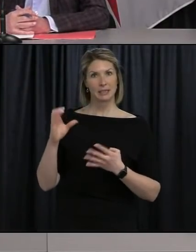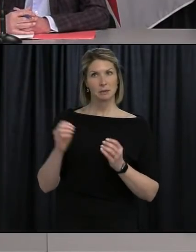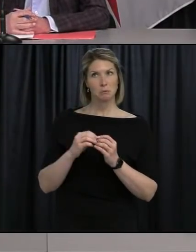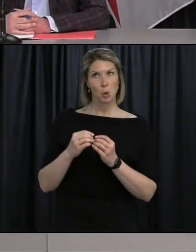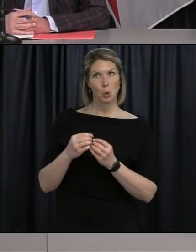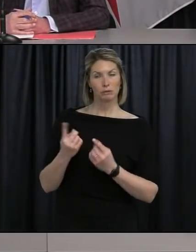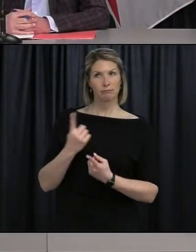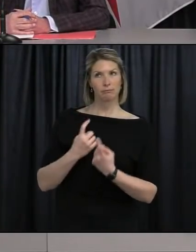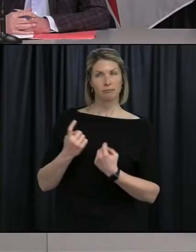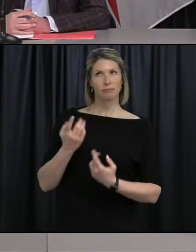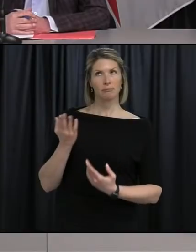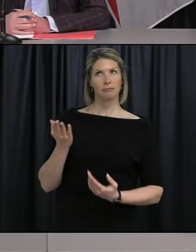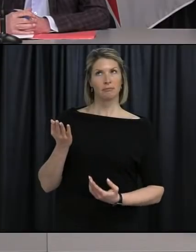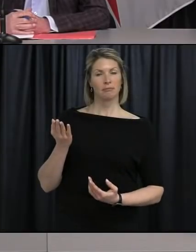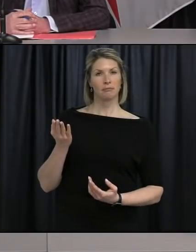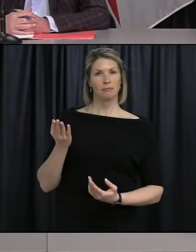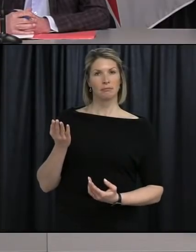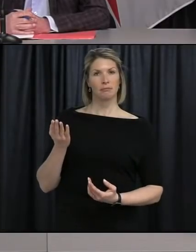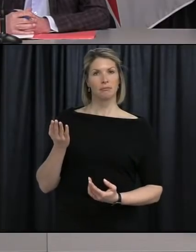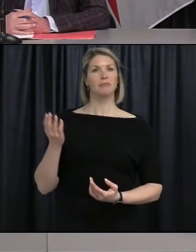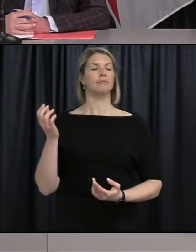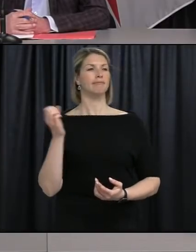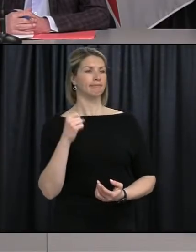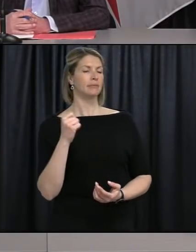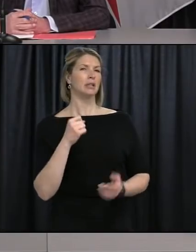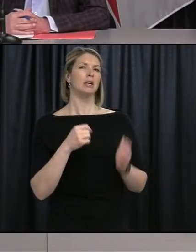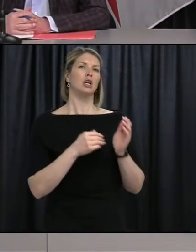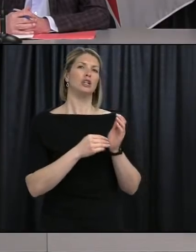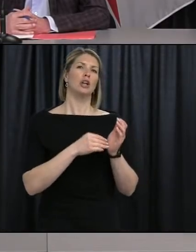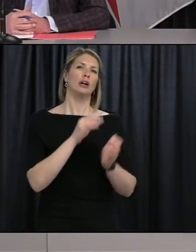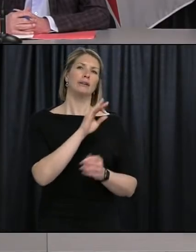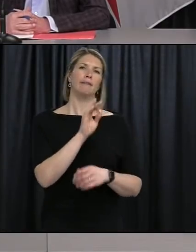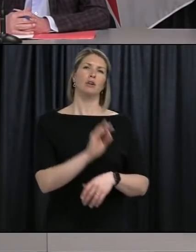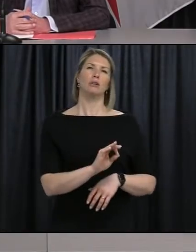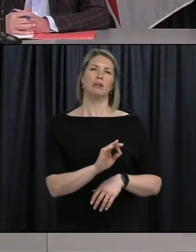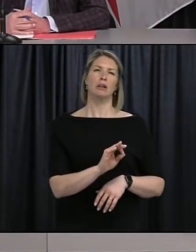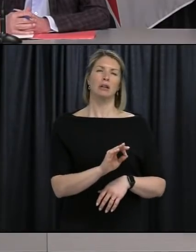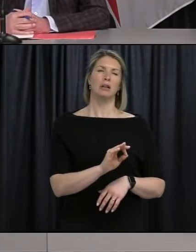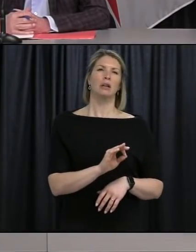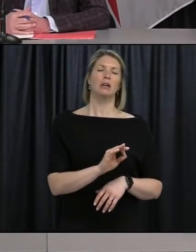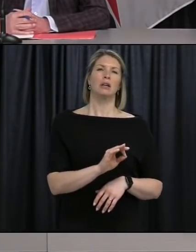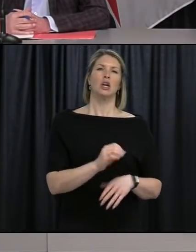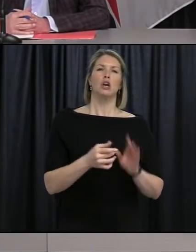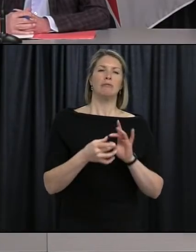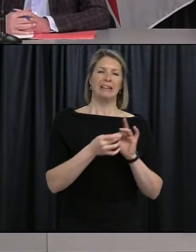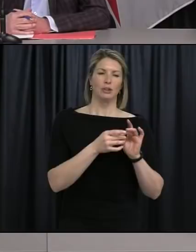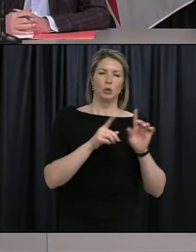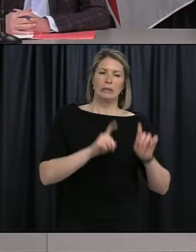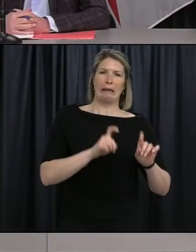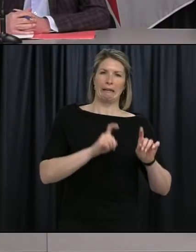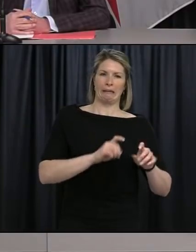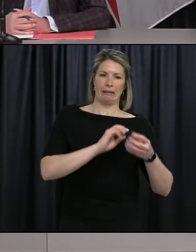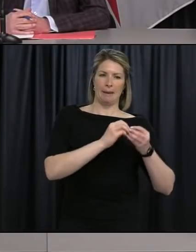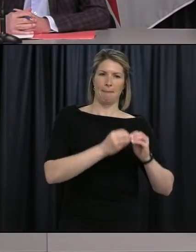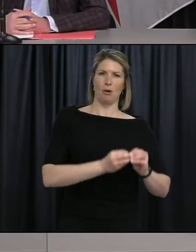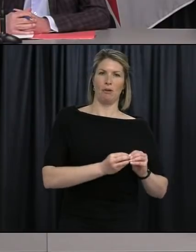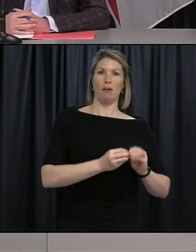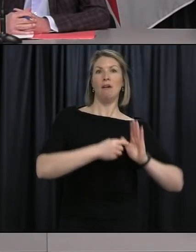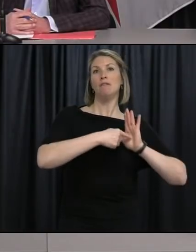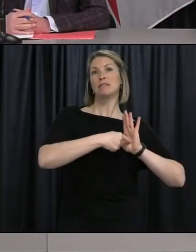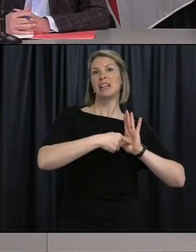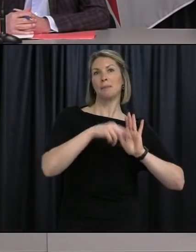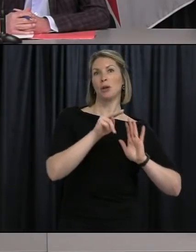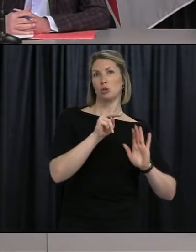final question? I do. Dr. Fitzgerald, it's about testing numbers. When you look at Nova Scotia, for example, they've been consistently